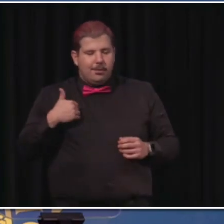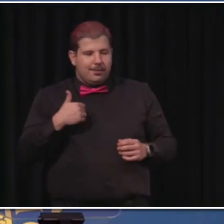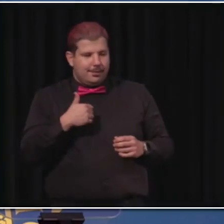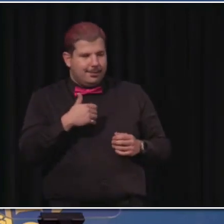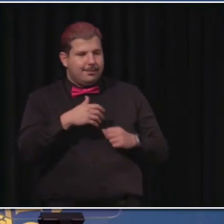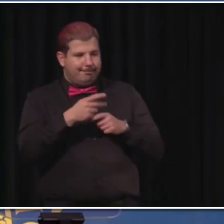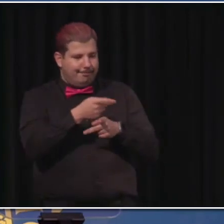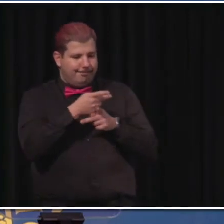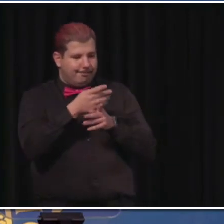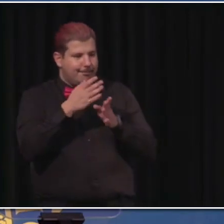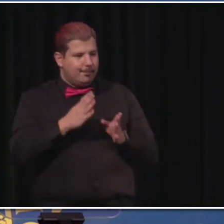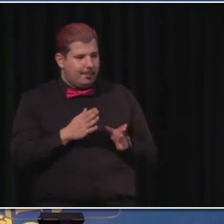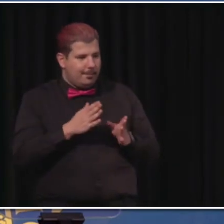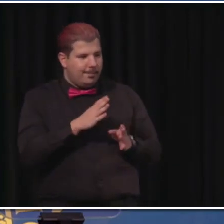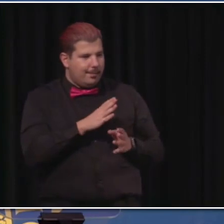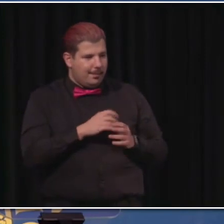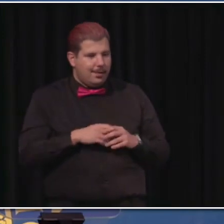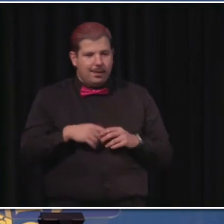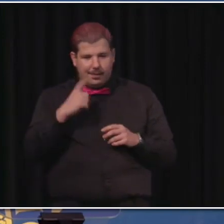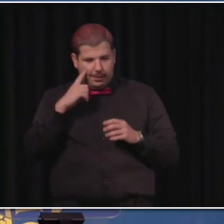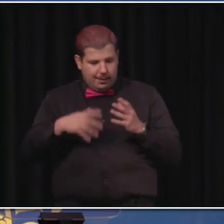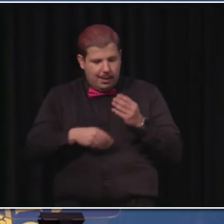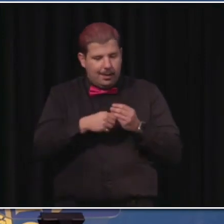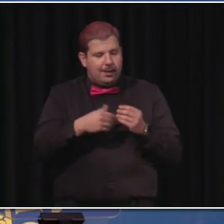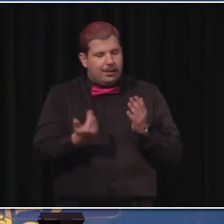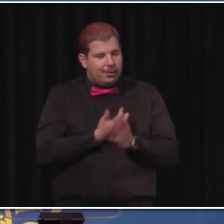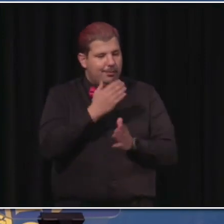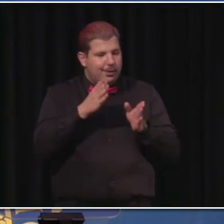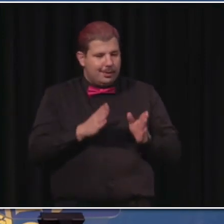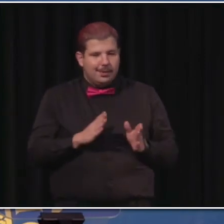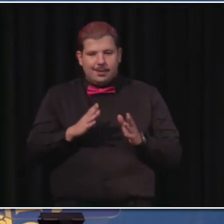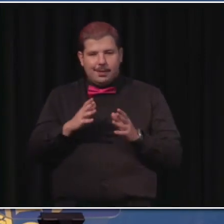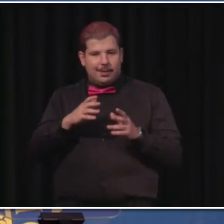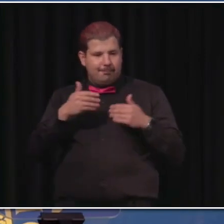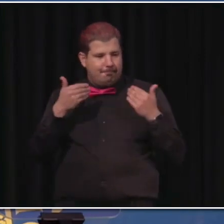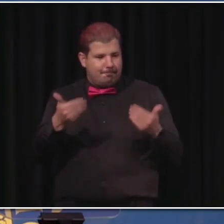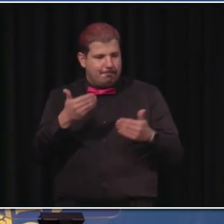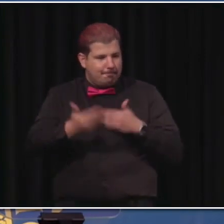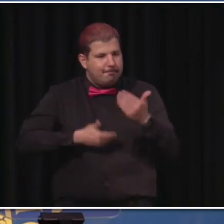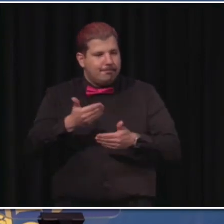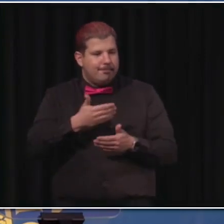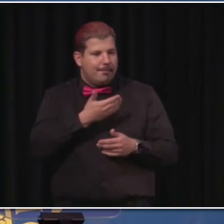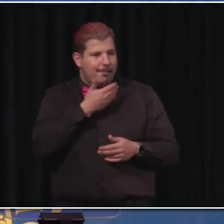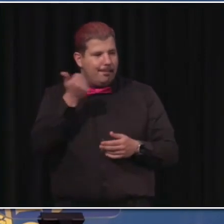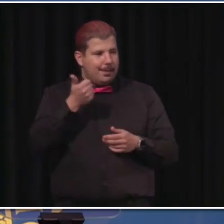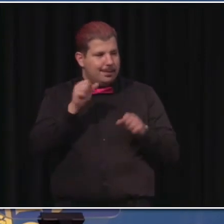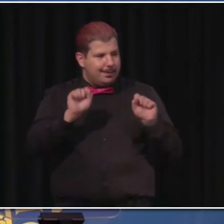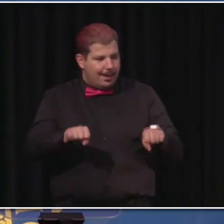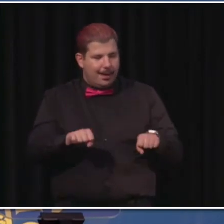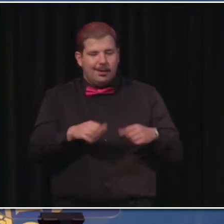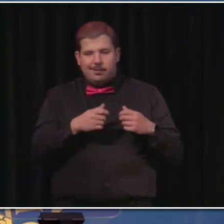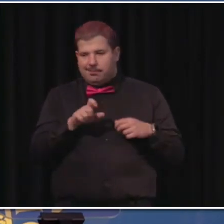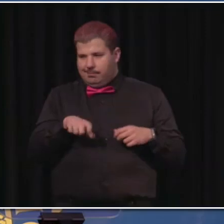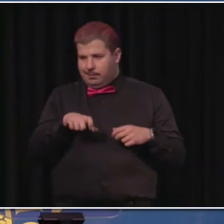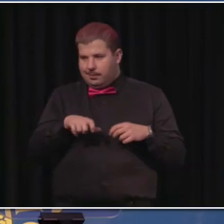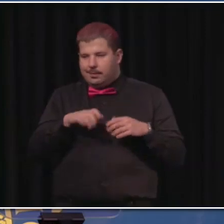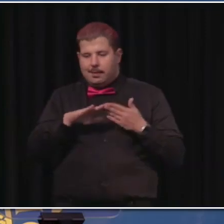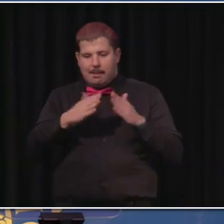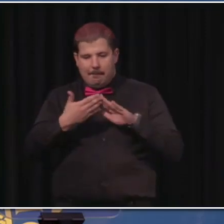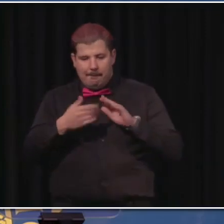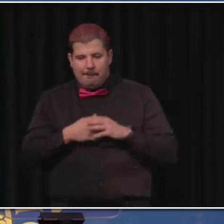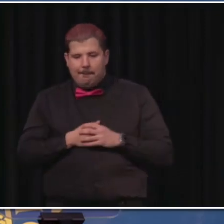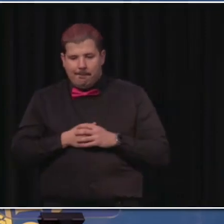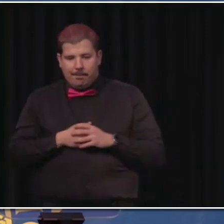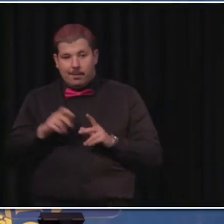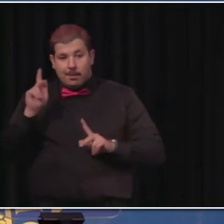gonna add another good person, and you're gonna work together and do the best you can, because that's what this community needs. Now, people always ask